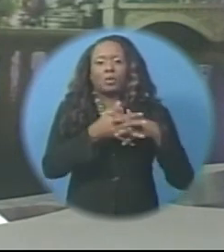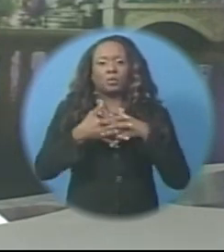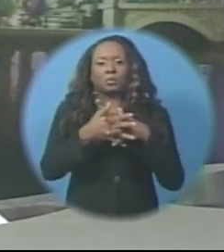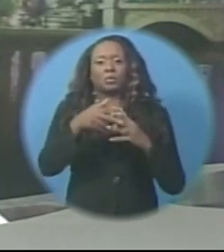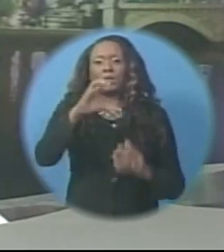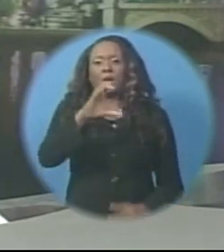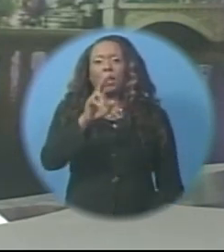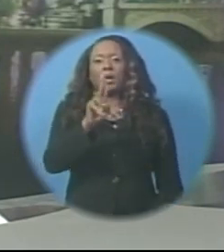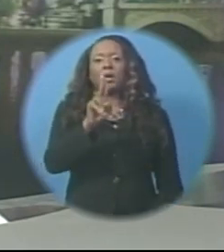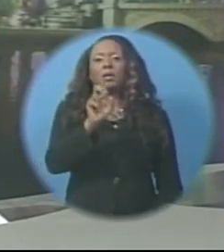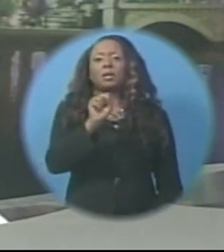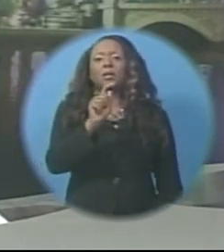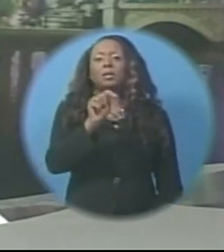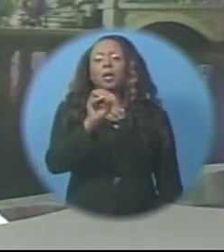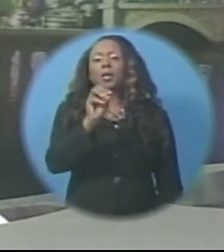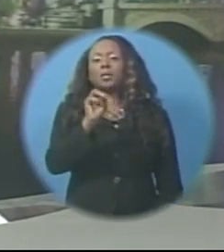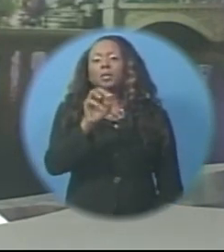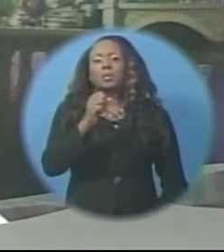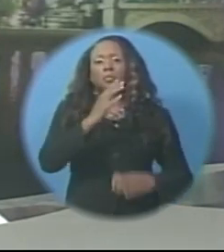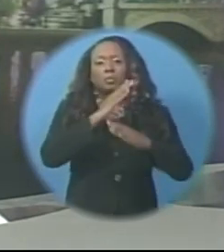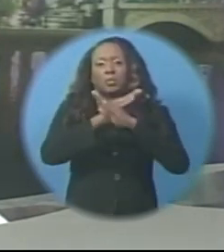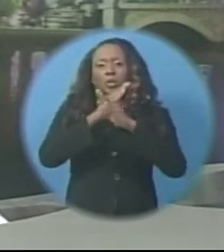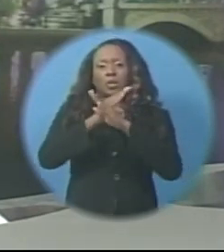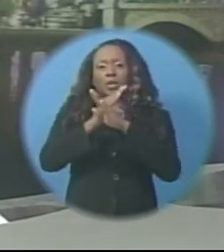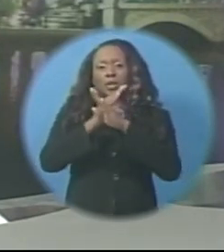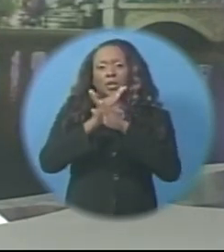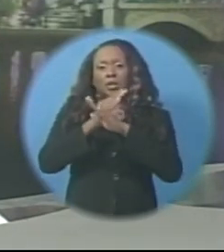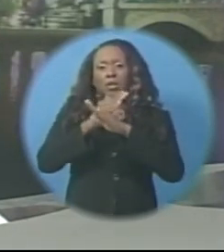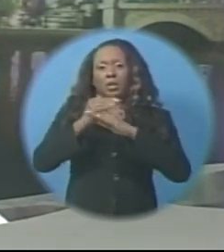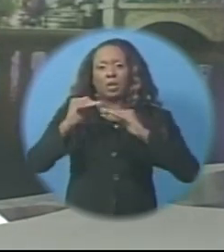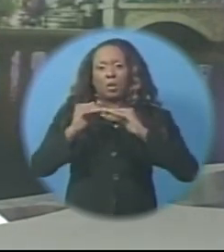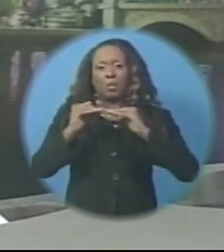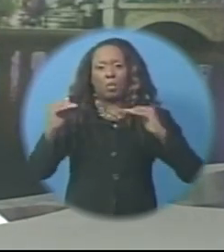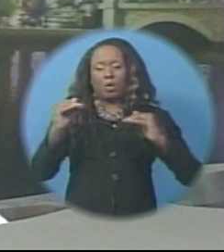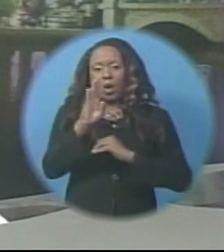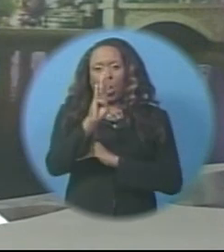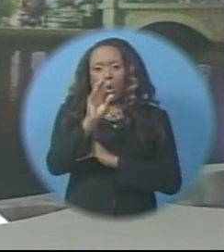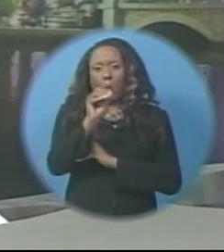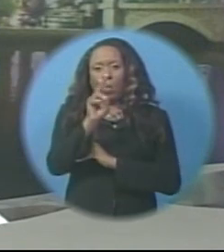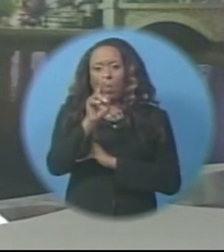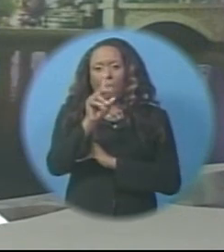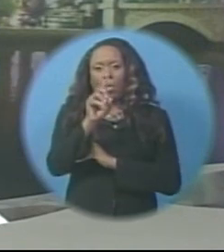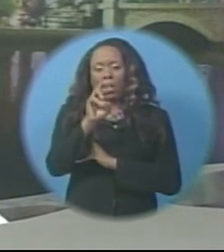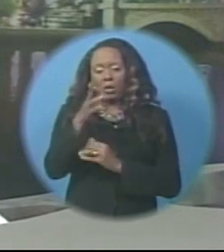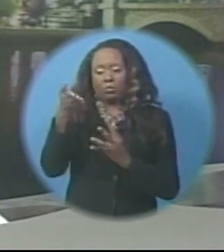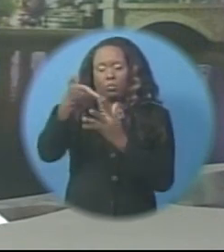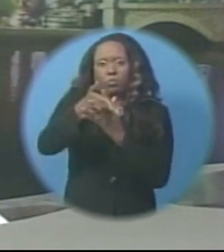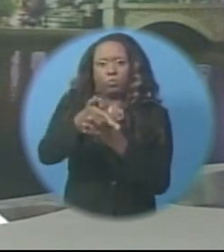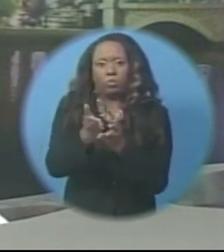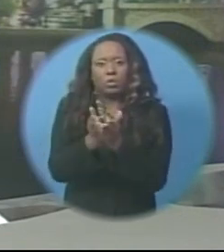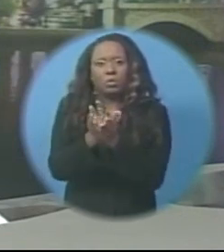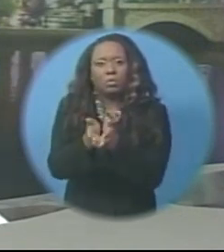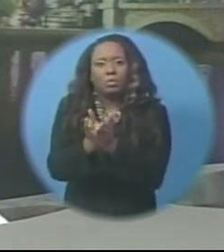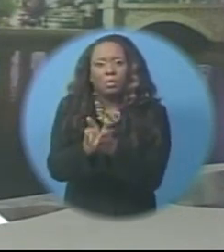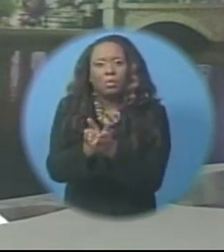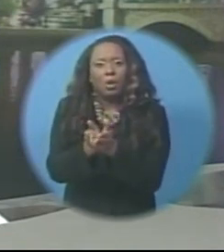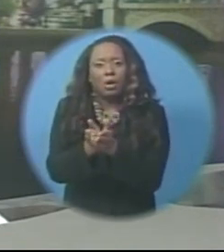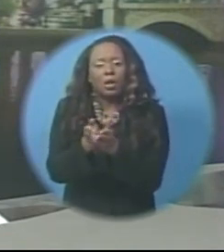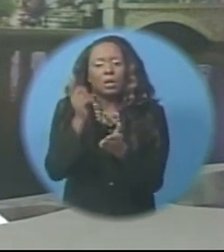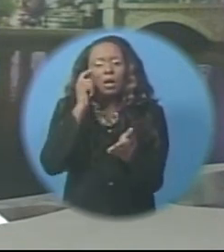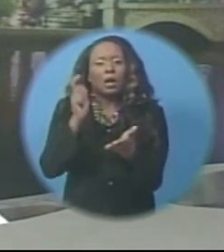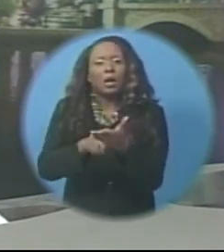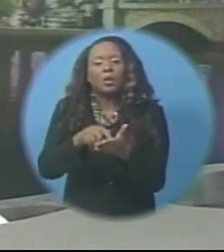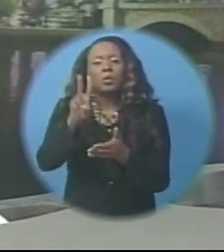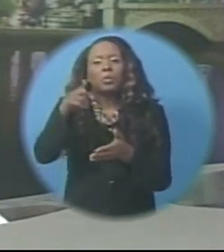air and marine operations aircraft has intercepted a vessel in the Caribbean Sea in which 2,000 pounds